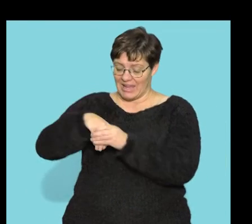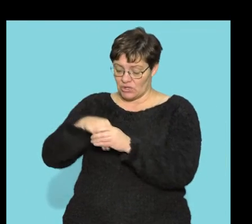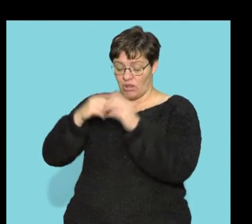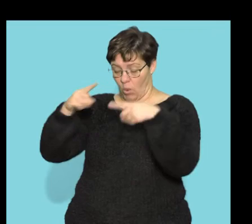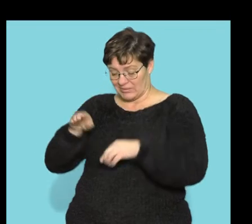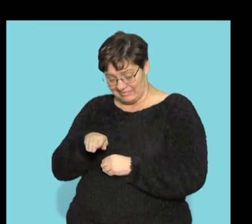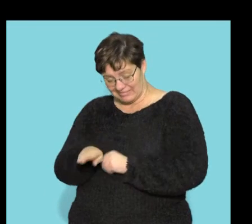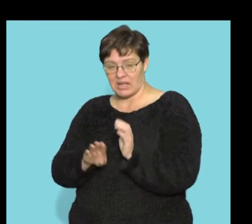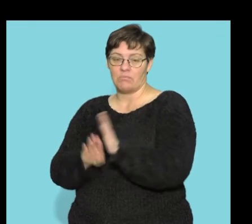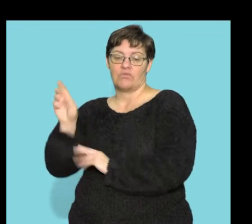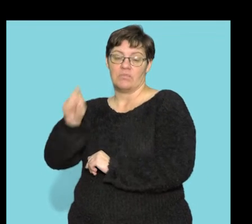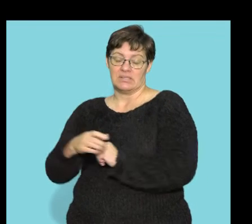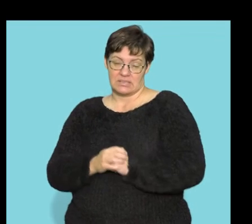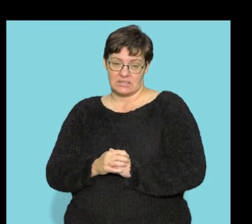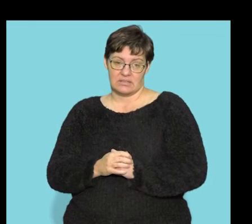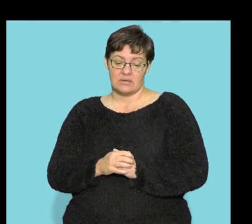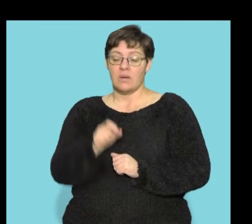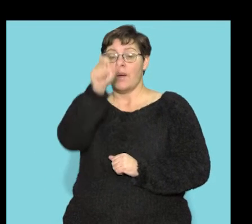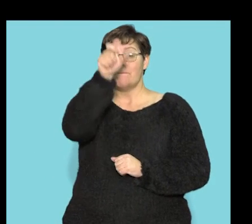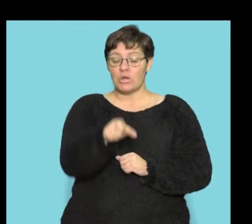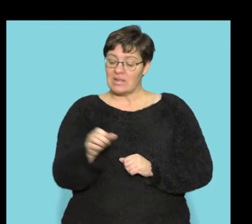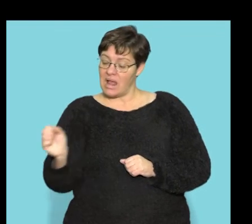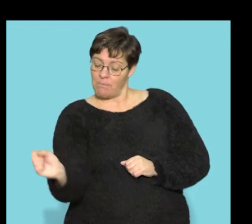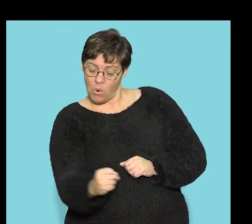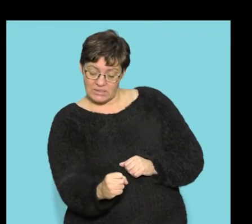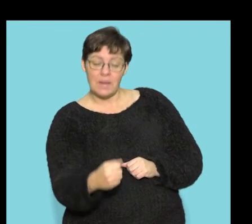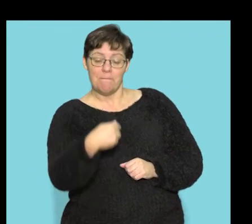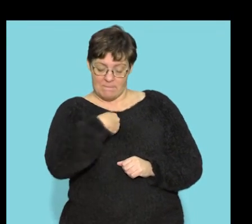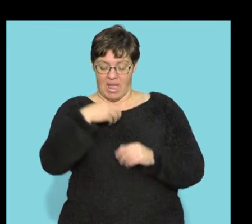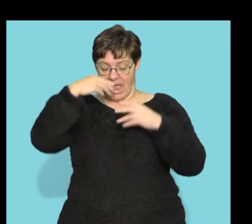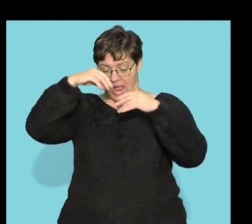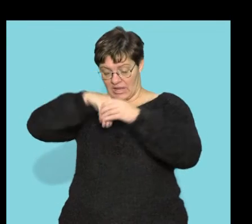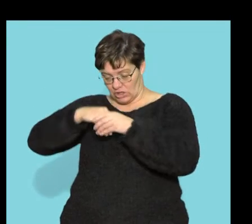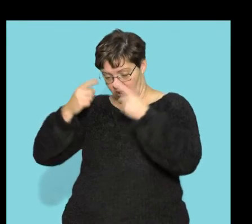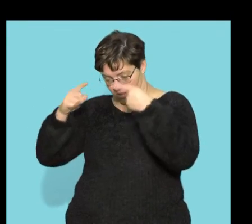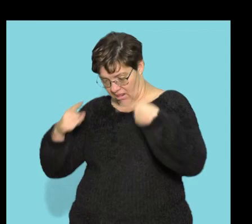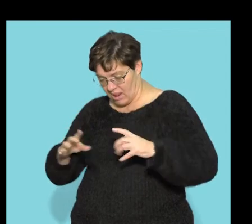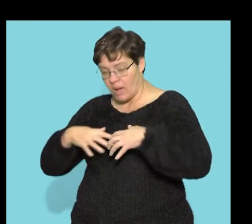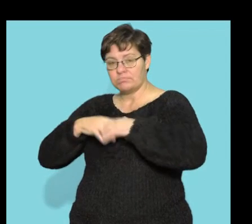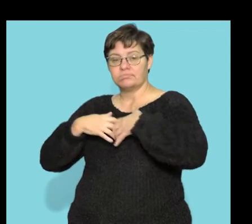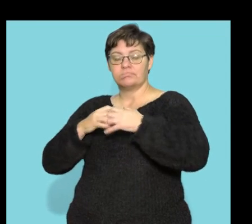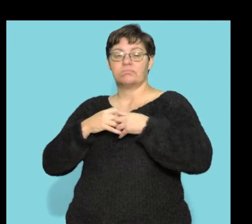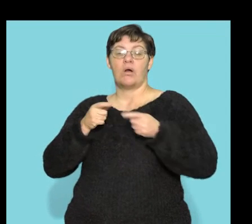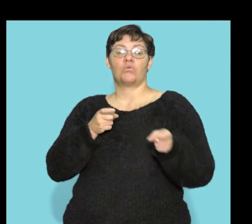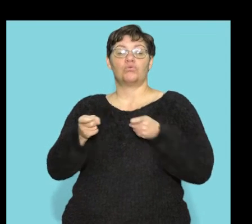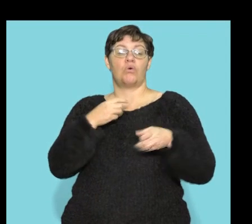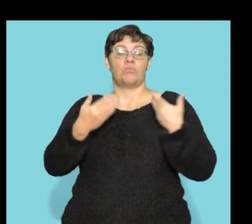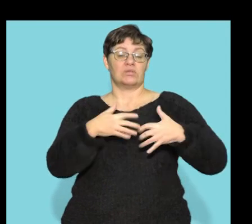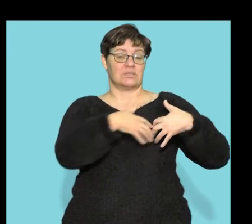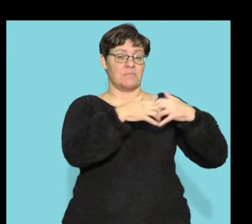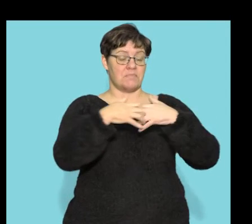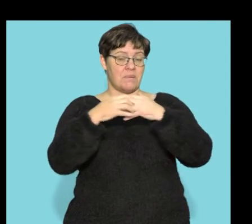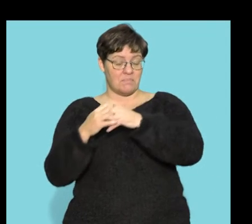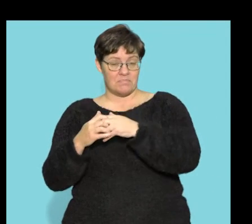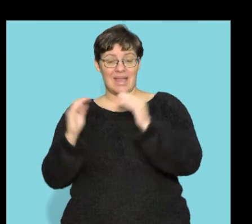audit. We need to appoint an internal auditor who would set up efficient internal control processes that meet